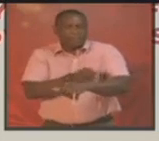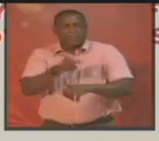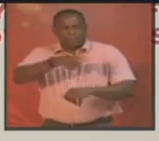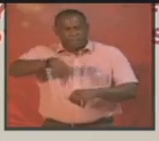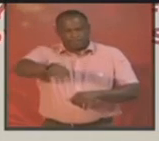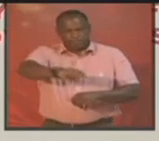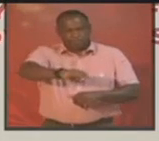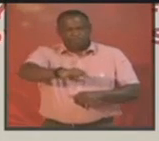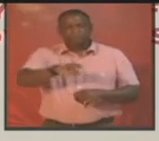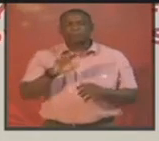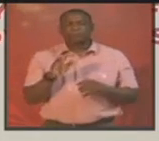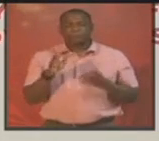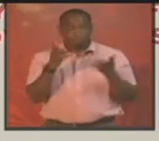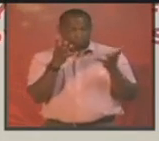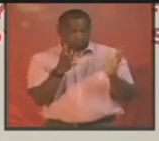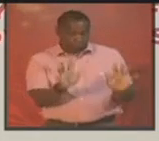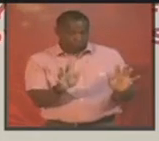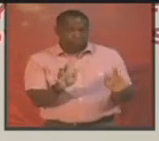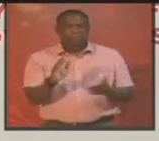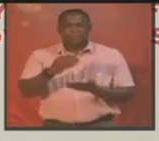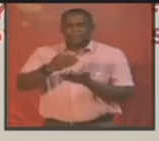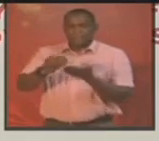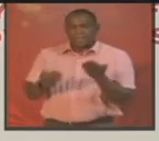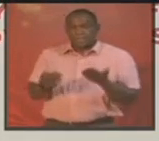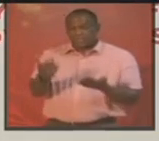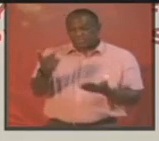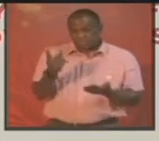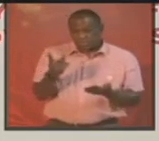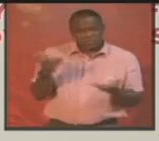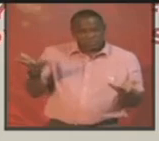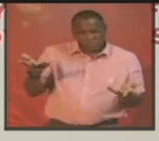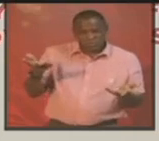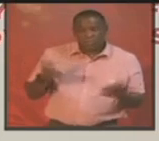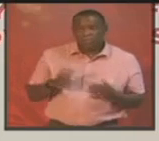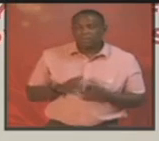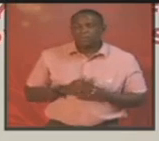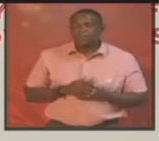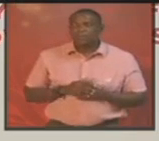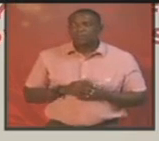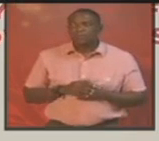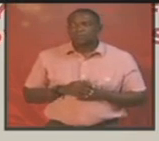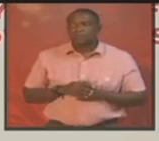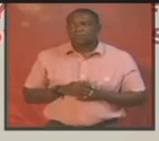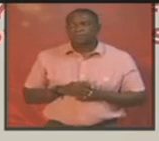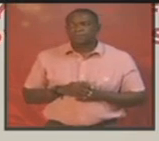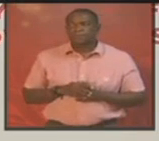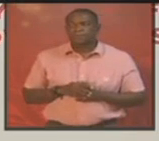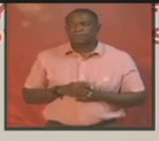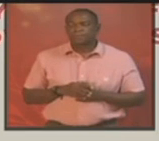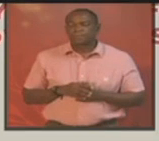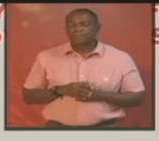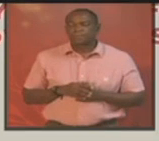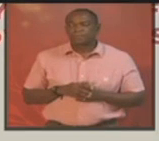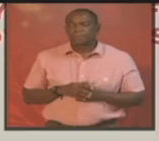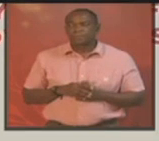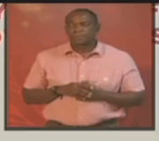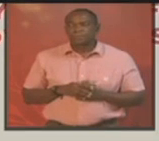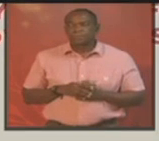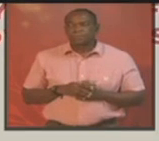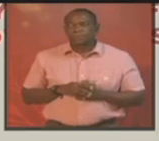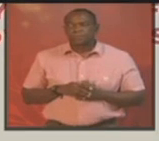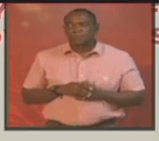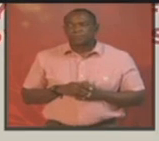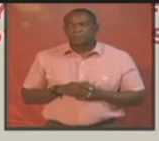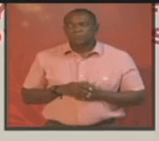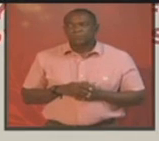phase 2. Phase 2, once we get vaccines now for phase 2, we will then have to take